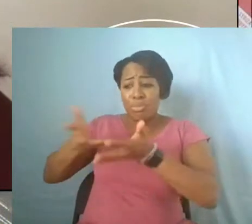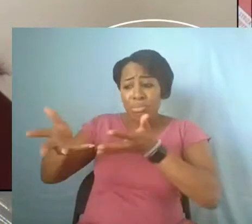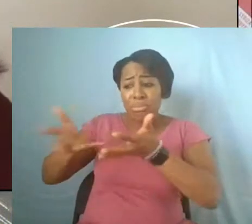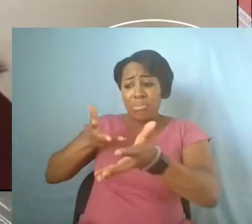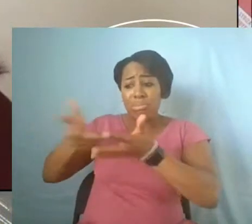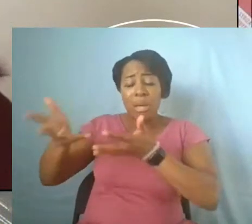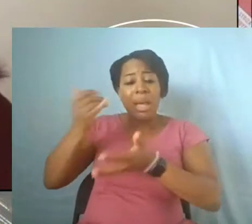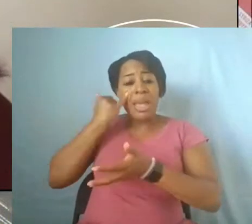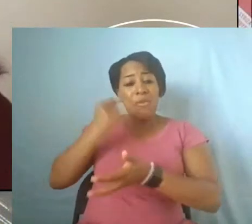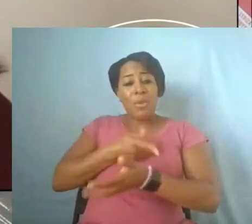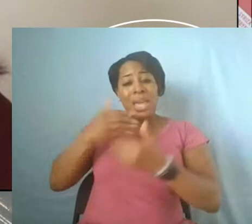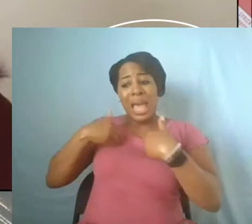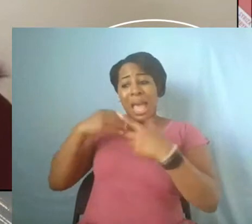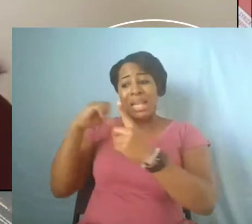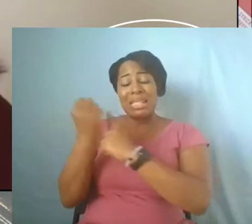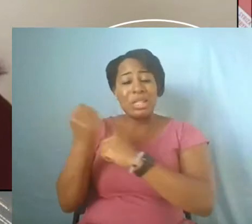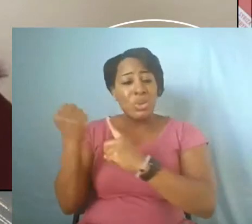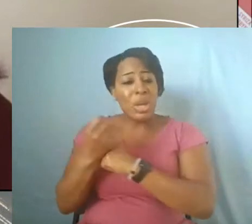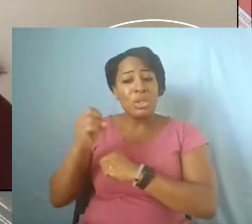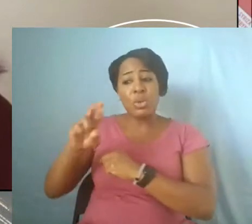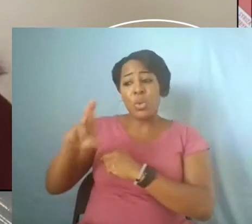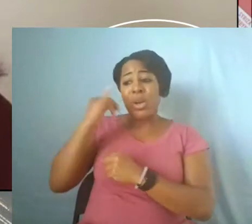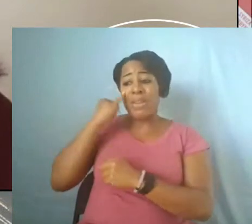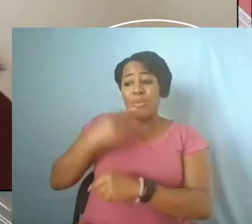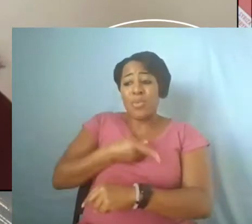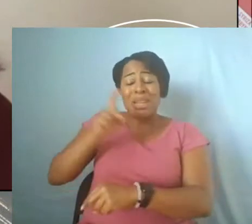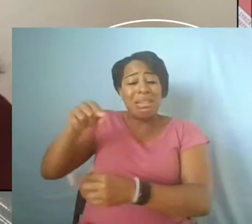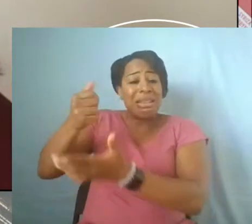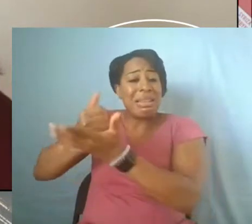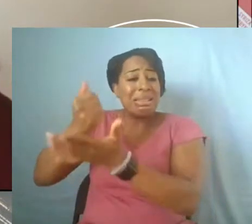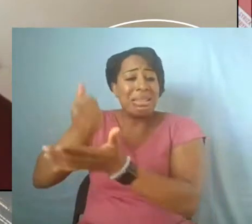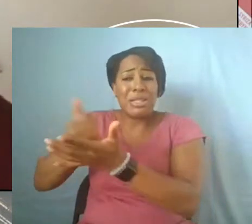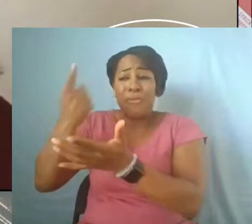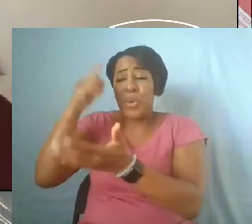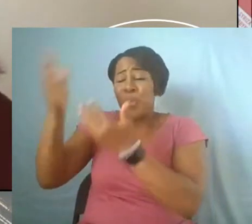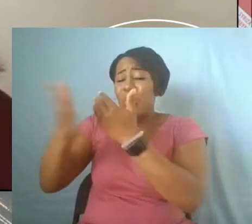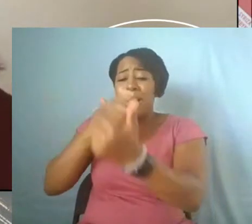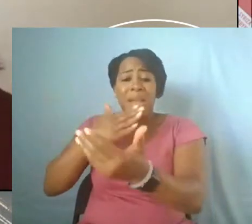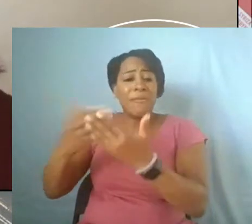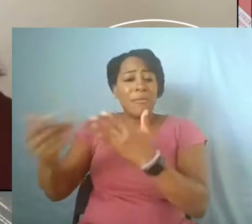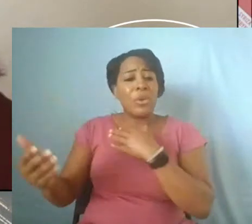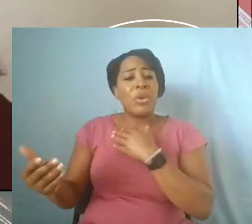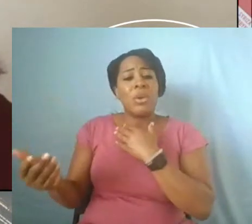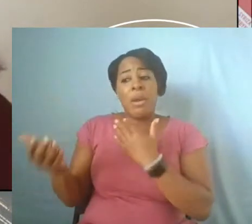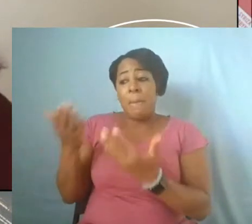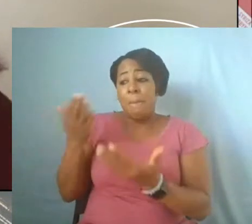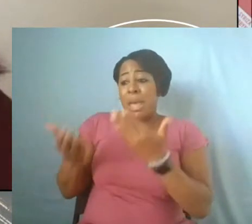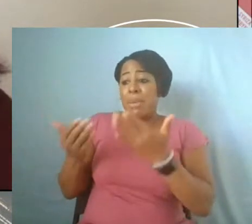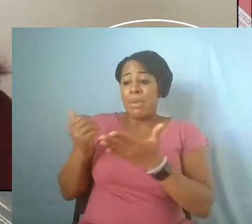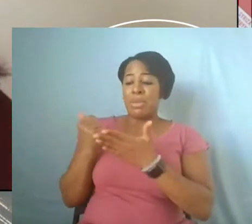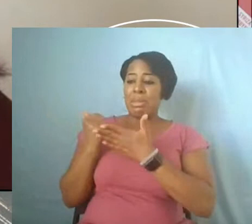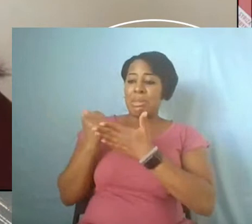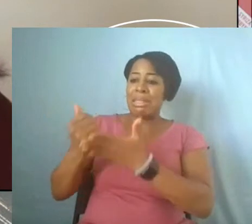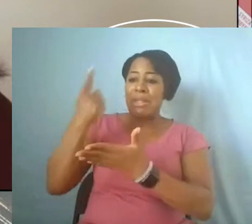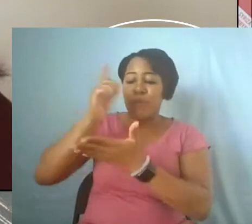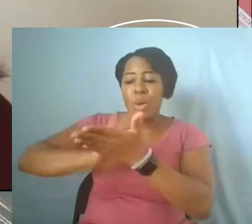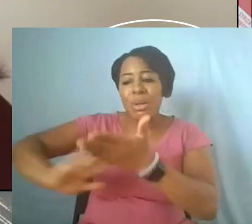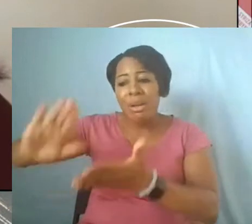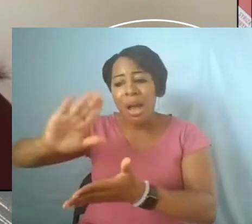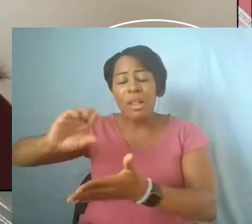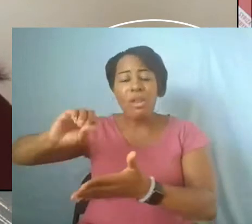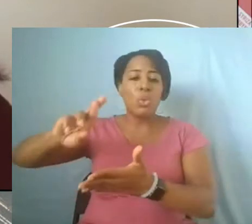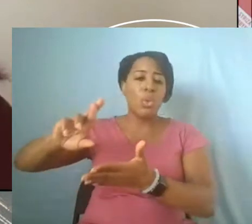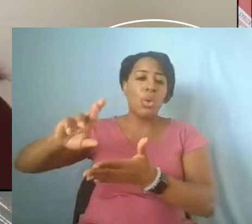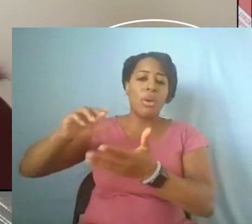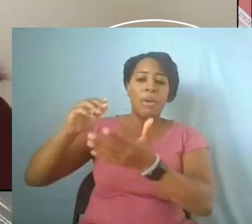situation or needed assistance in whatever, even if it was like assistance to college, assistance to a computer